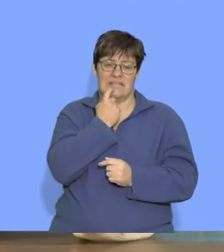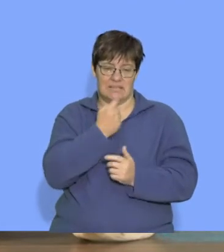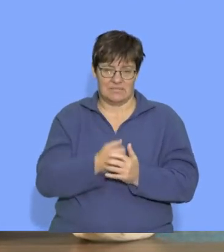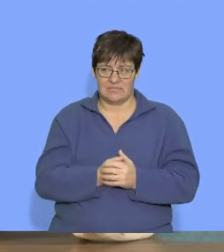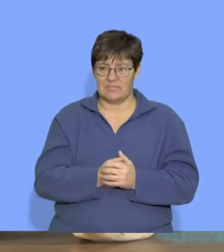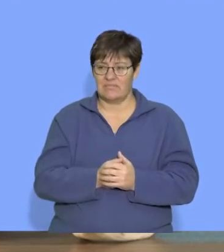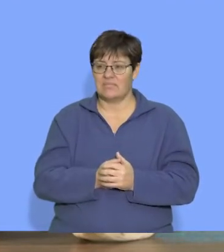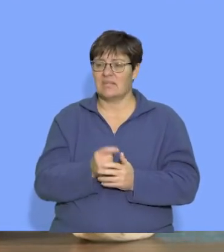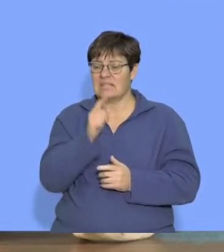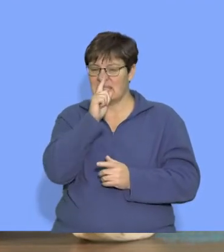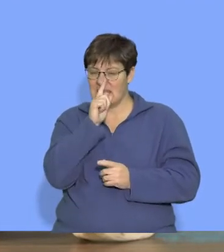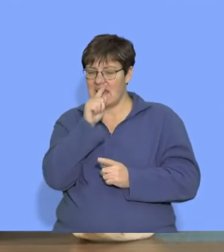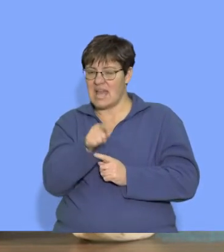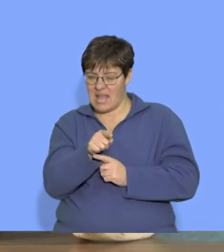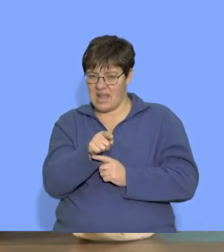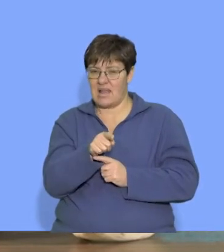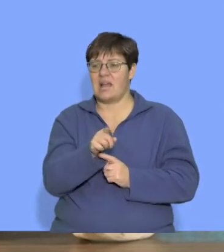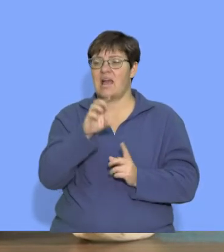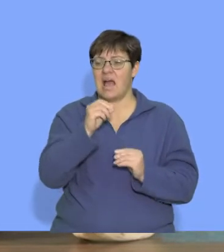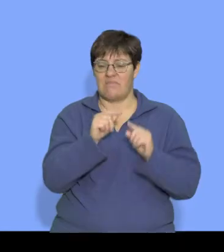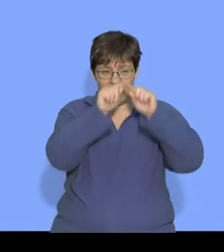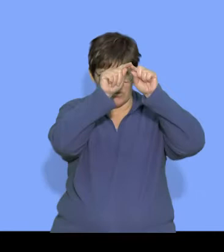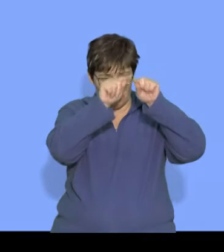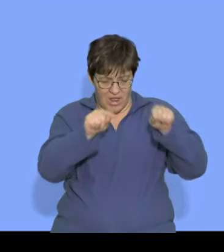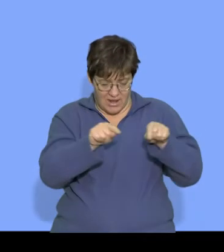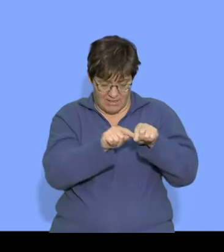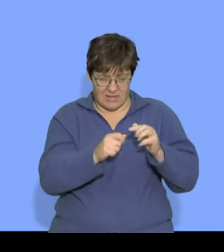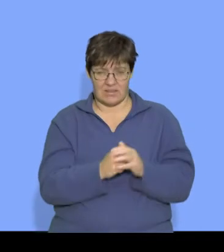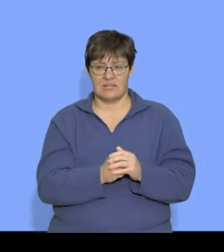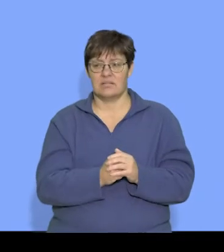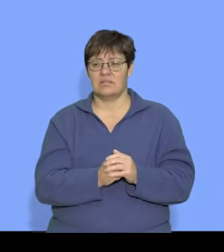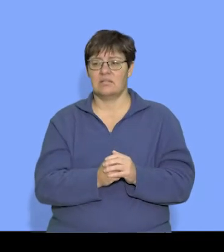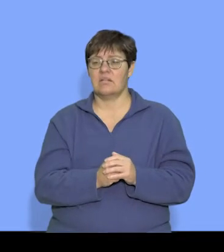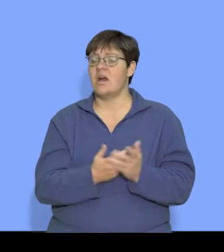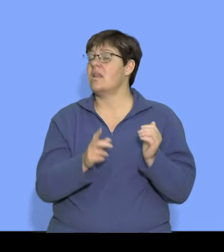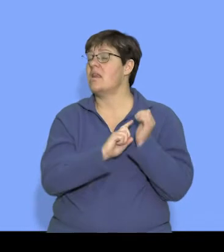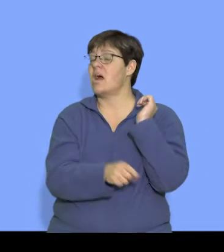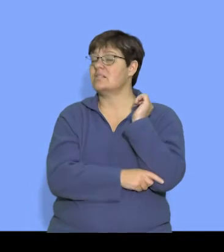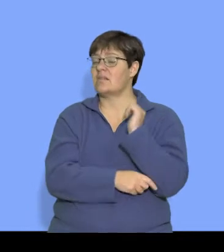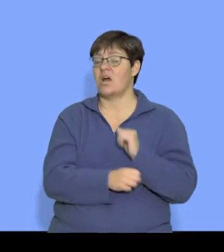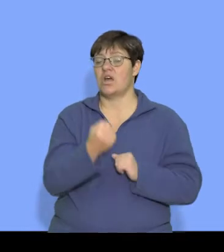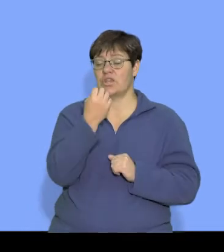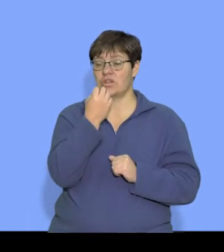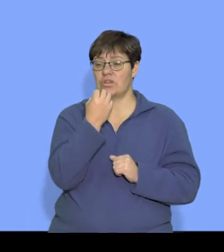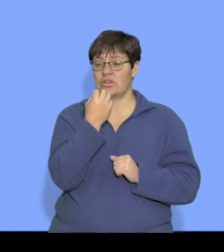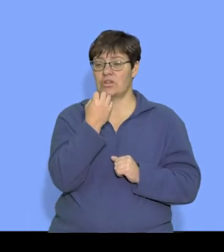teeth. So you'll see that distinct triangular structure of them. And finally, we talk about